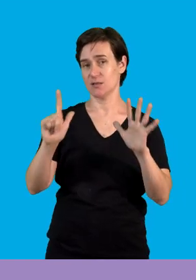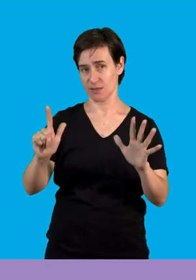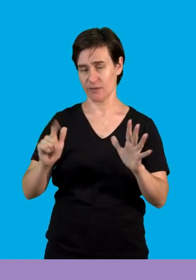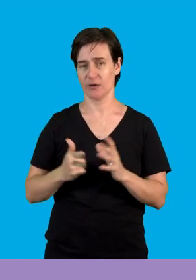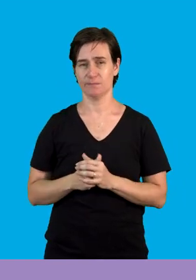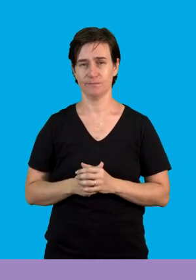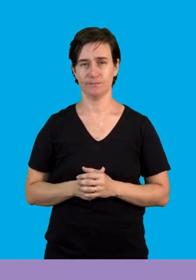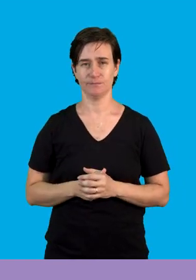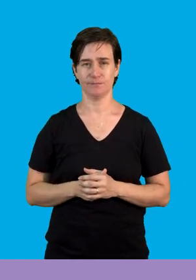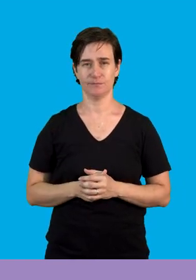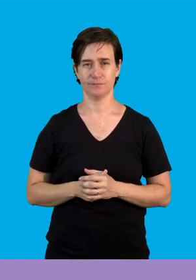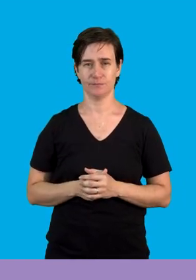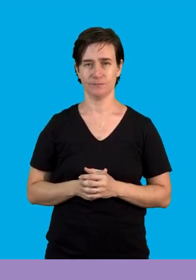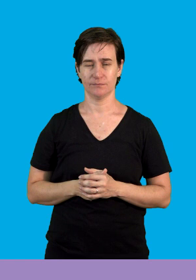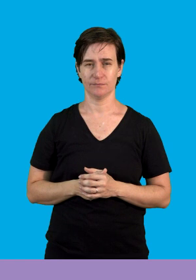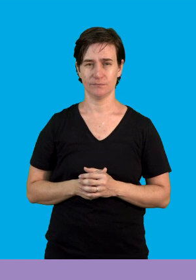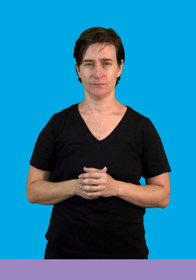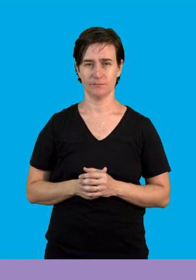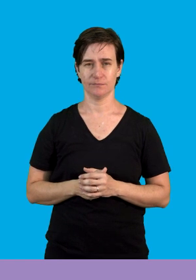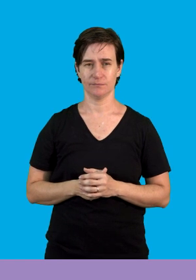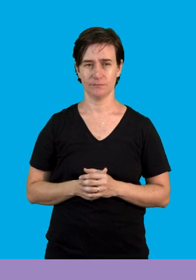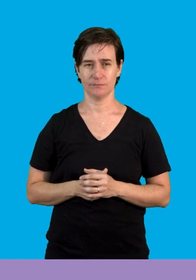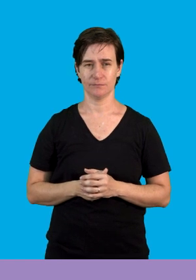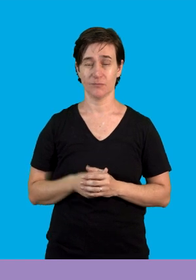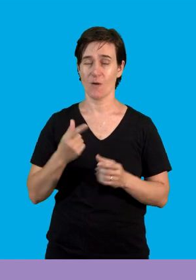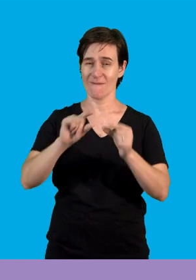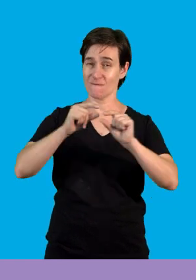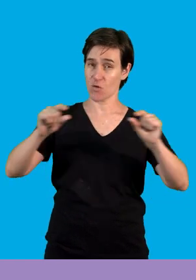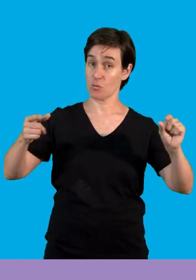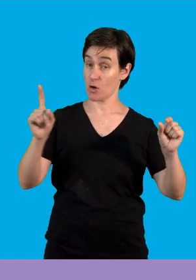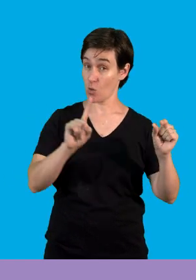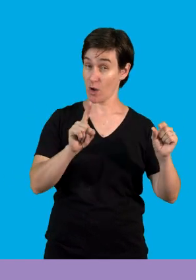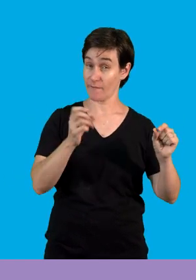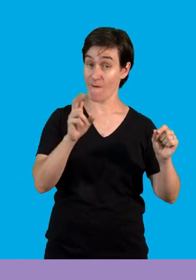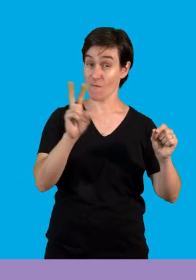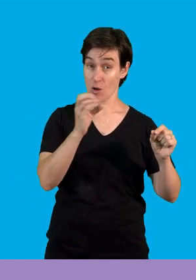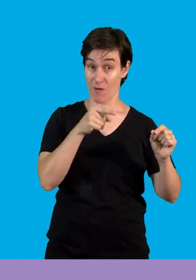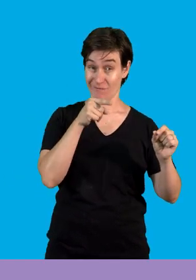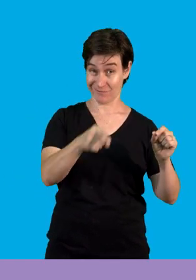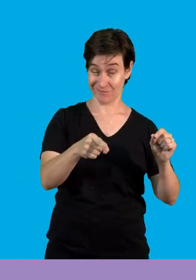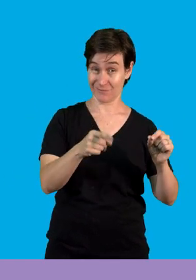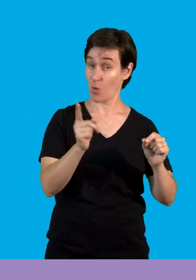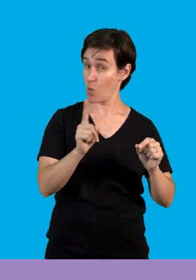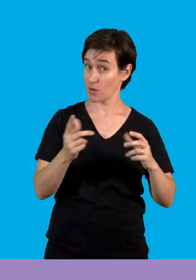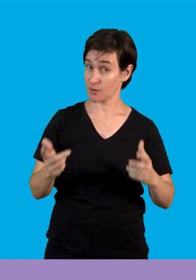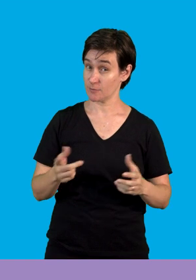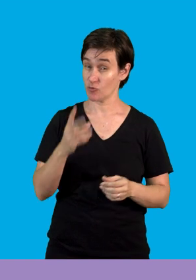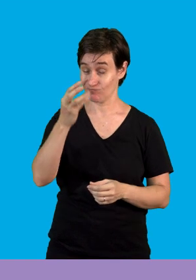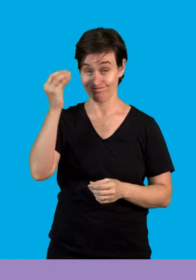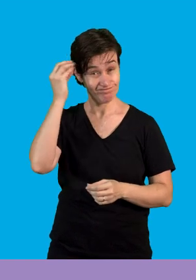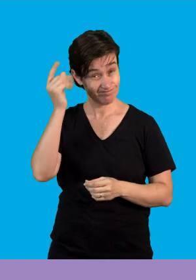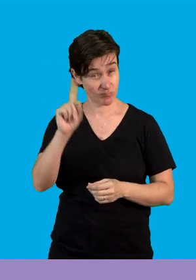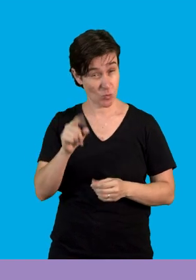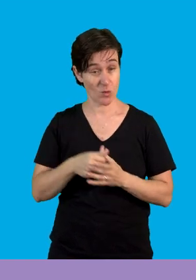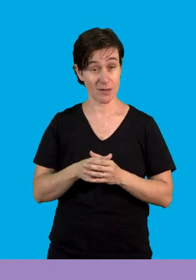of 7 for the height. So the formula for the volume of this rectangular prism, remember,